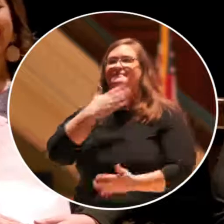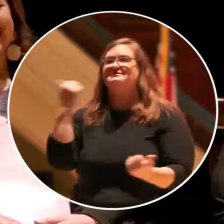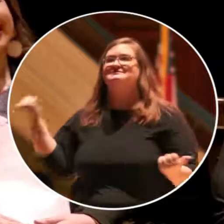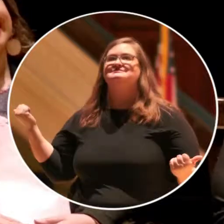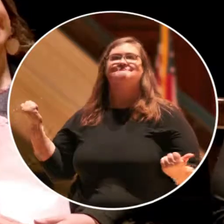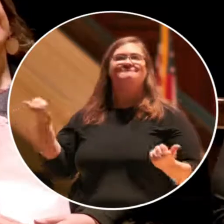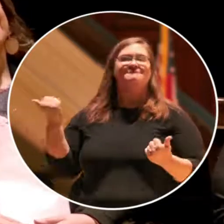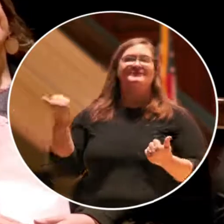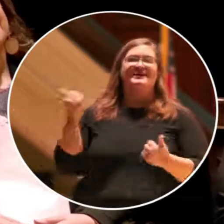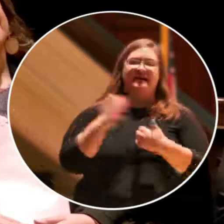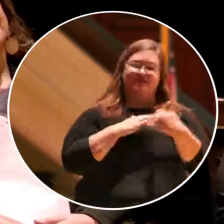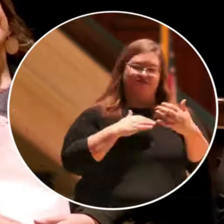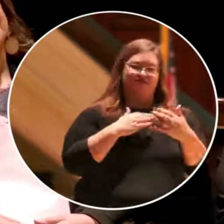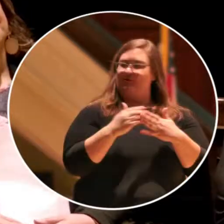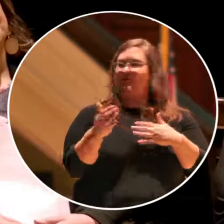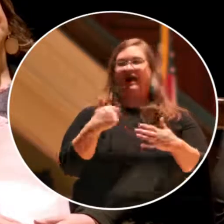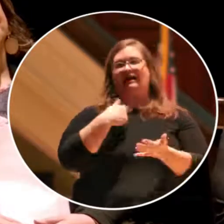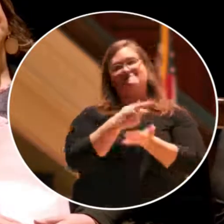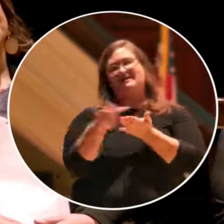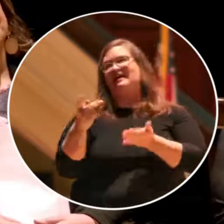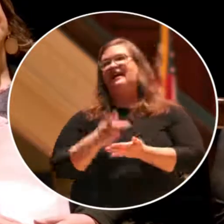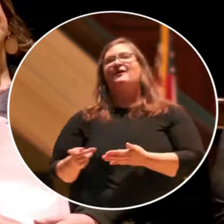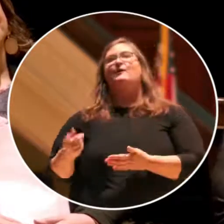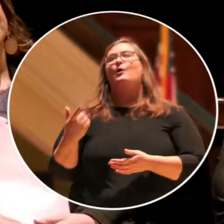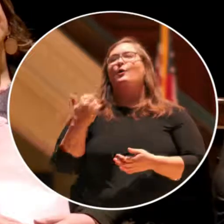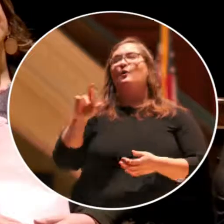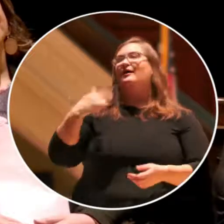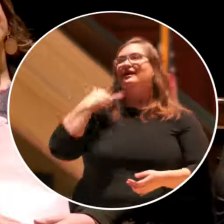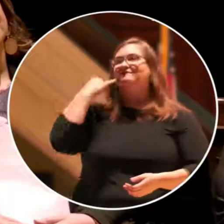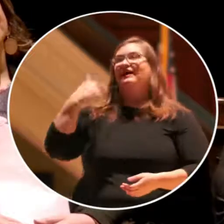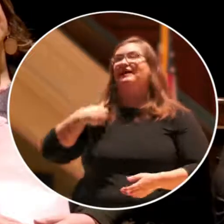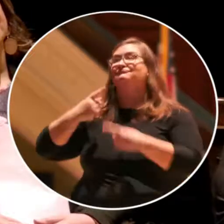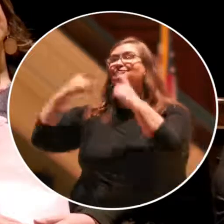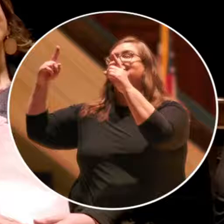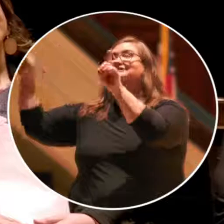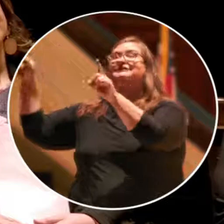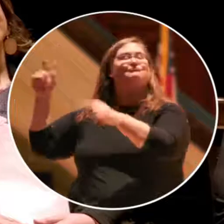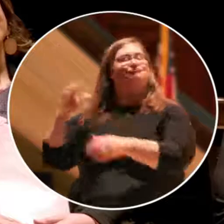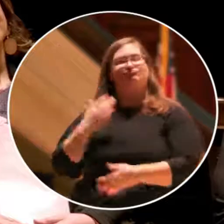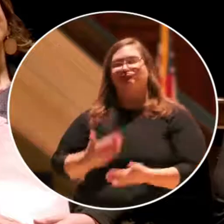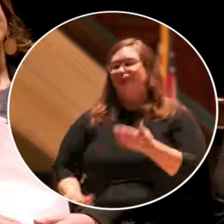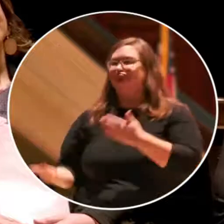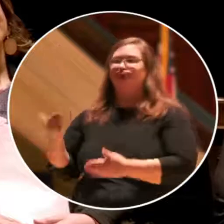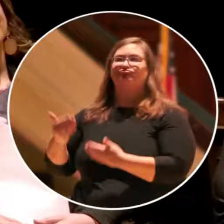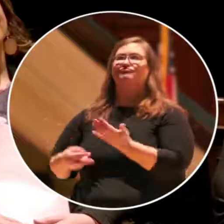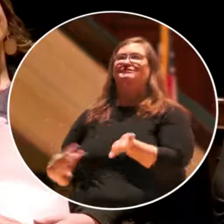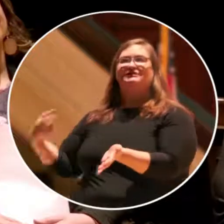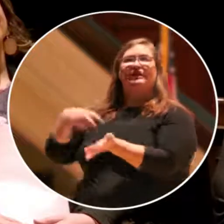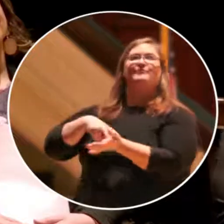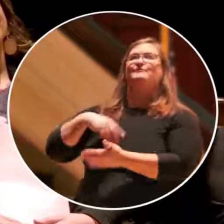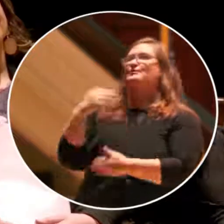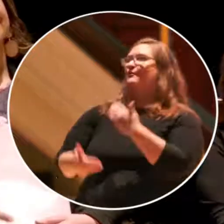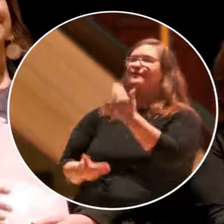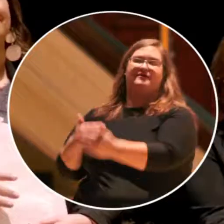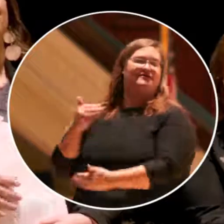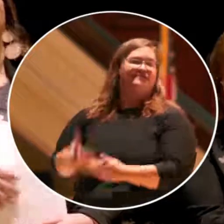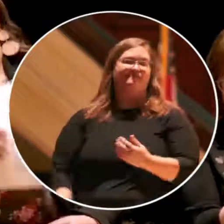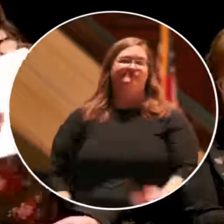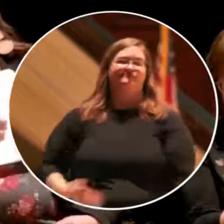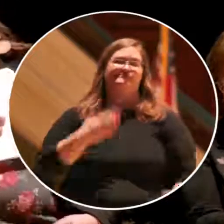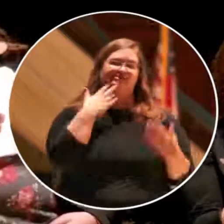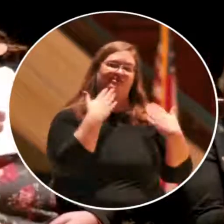I fail or even succeed, to get back up and keep going. Thank you.